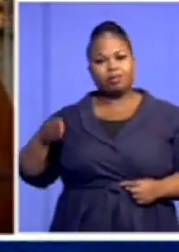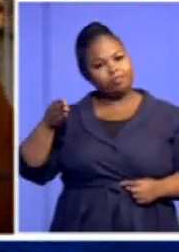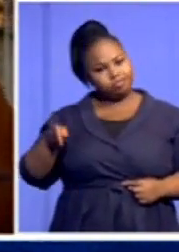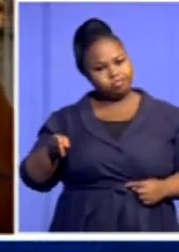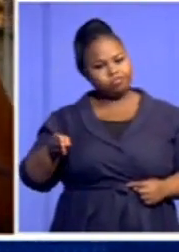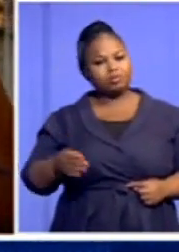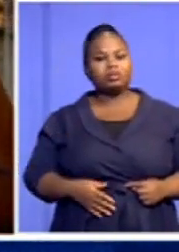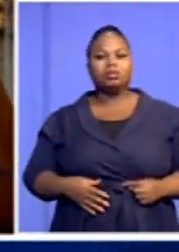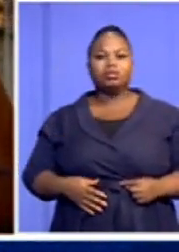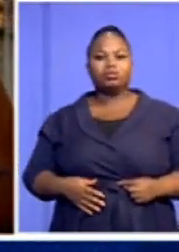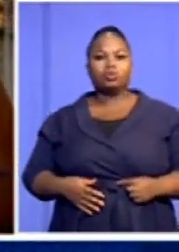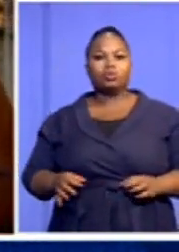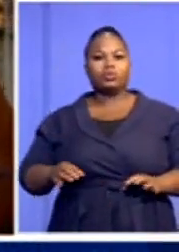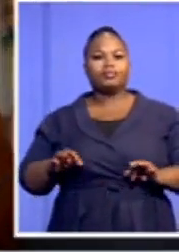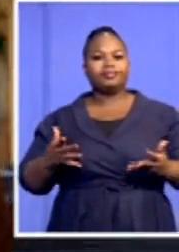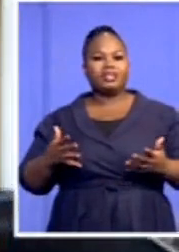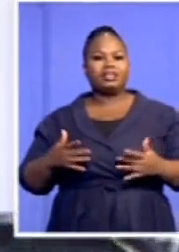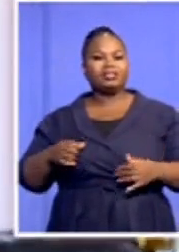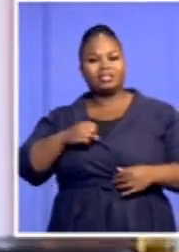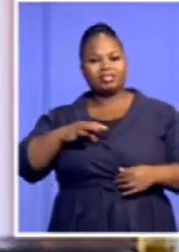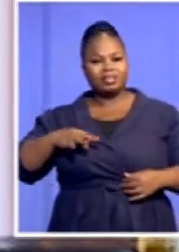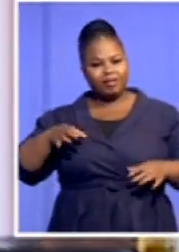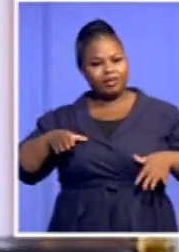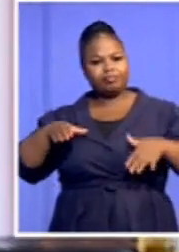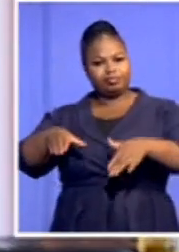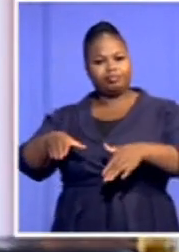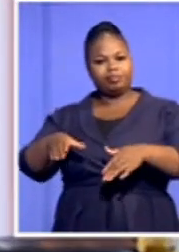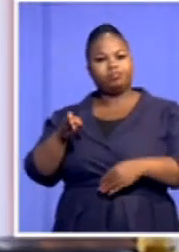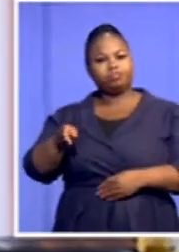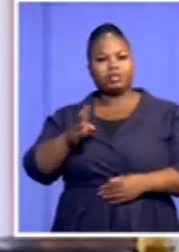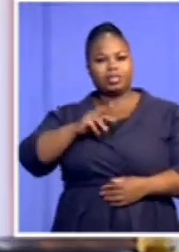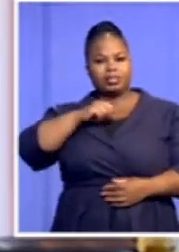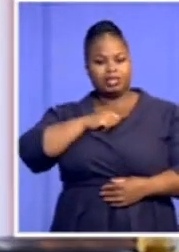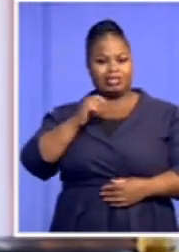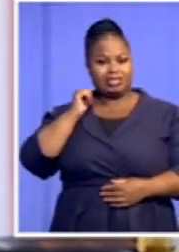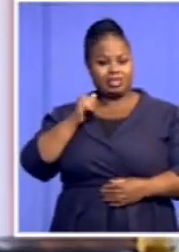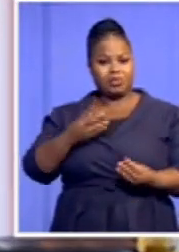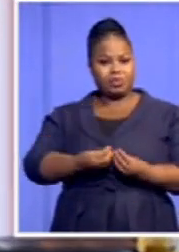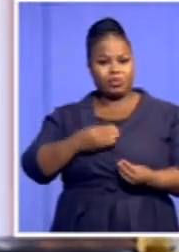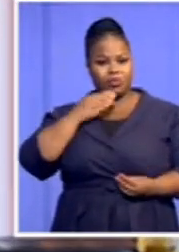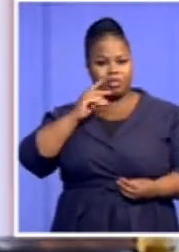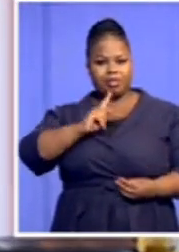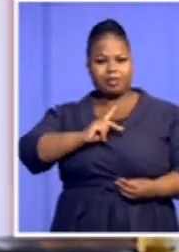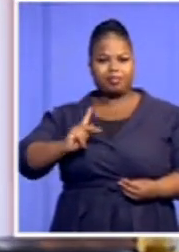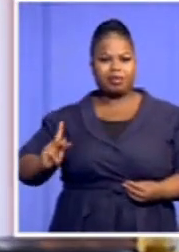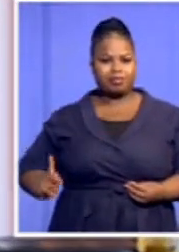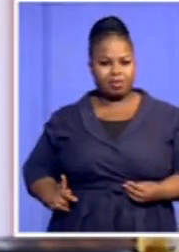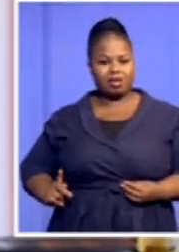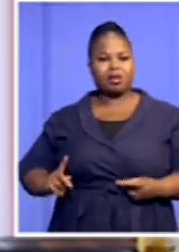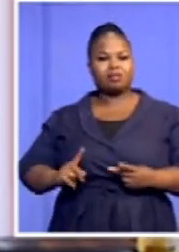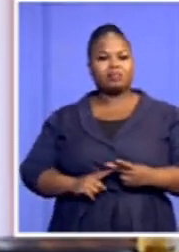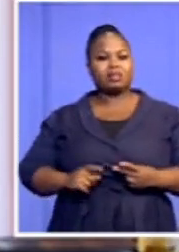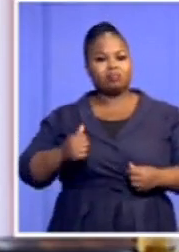in KZN yesterday. We do know he was with the premier as well as with high-ranking government